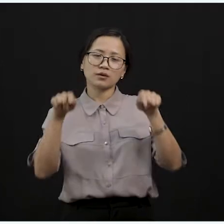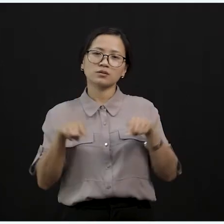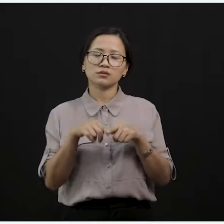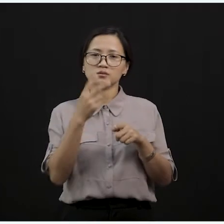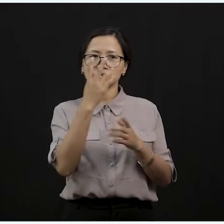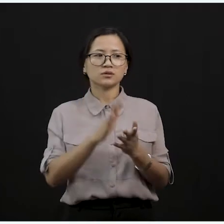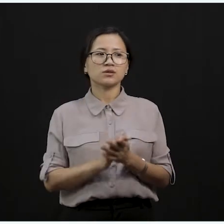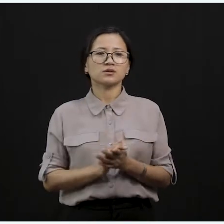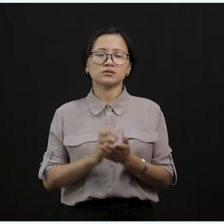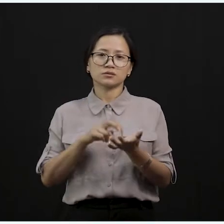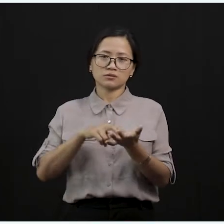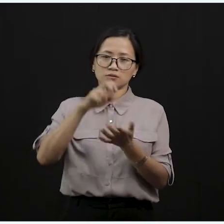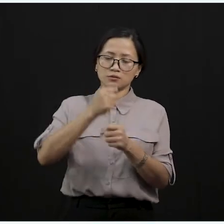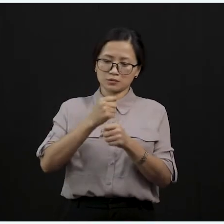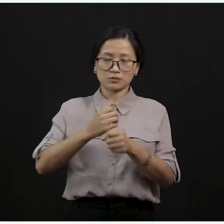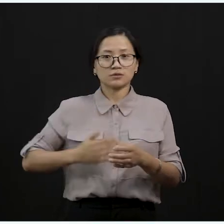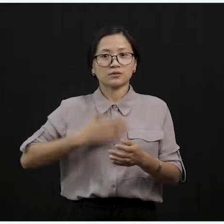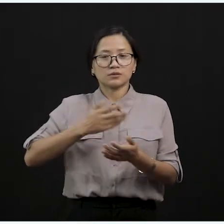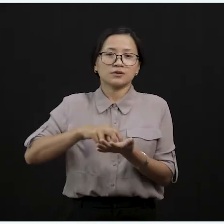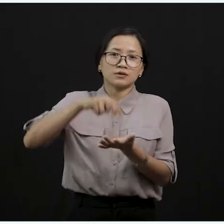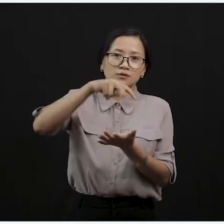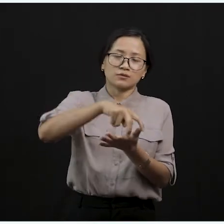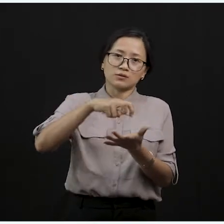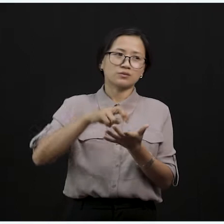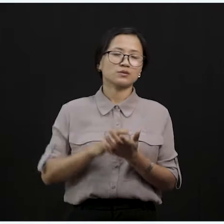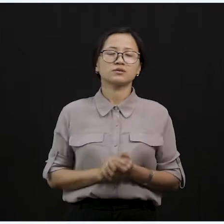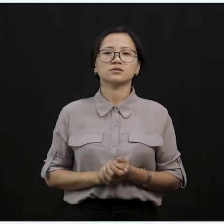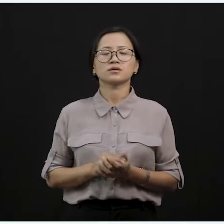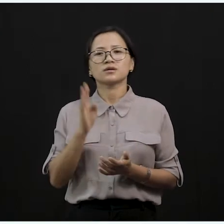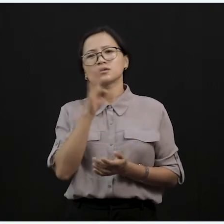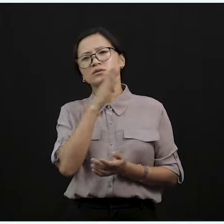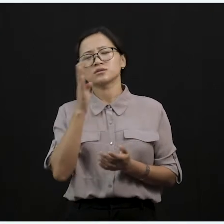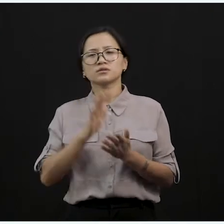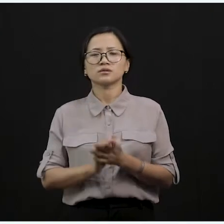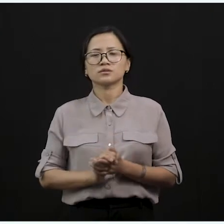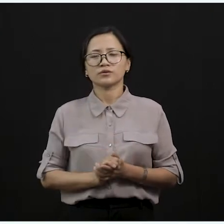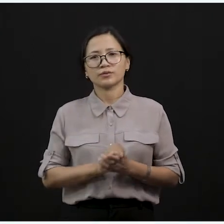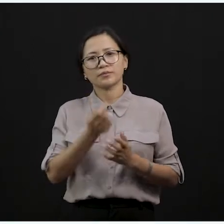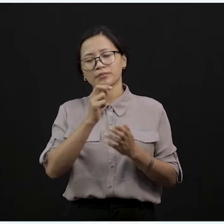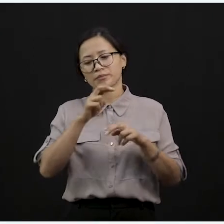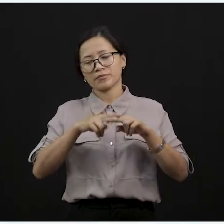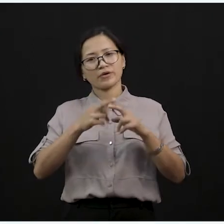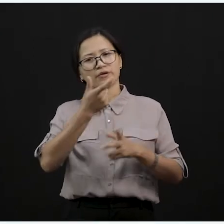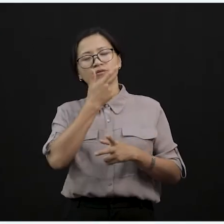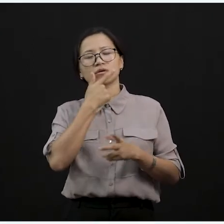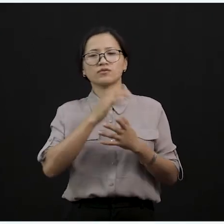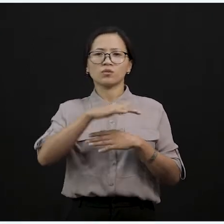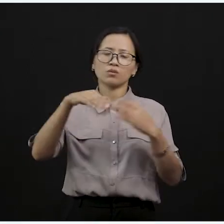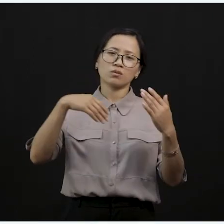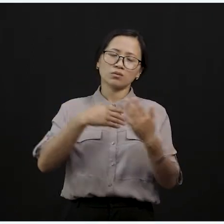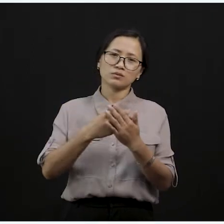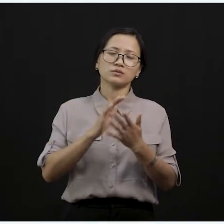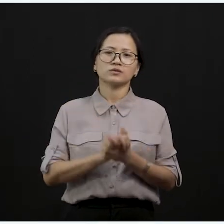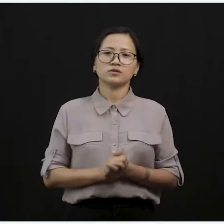is singing, enjoying, dancing, shouting, and making fun of all these ants over